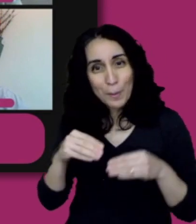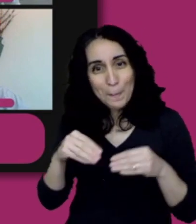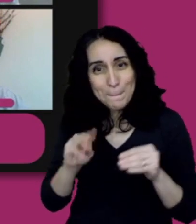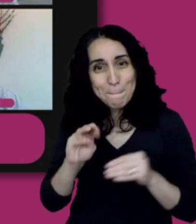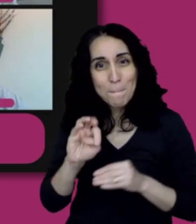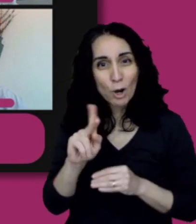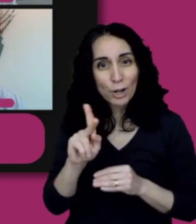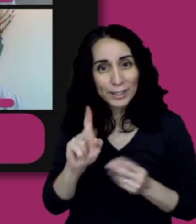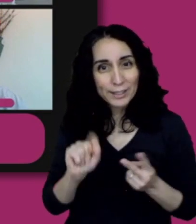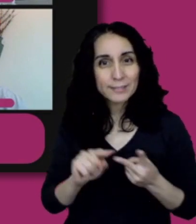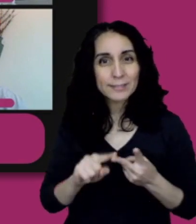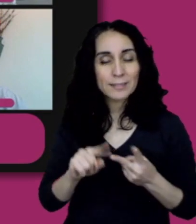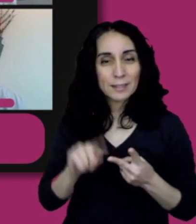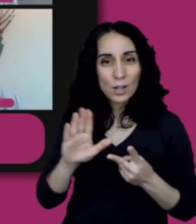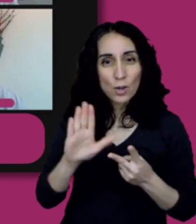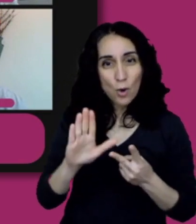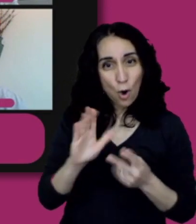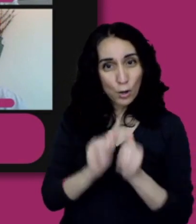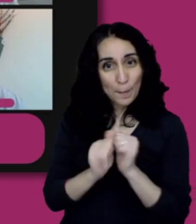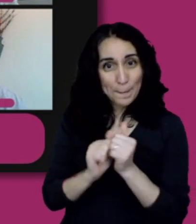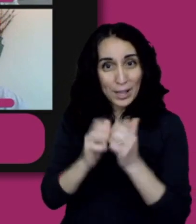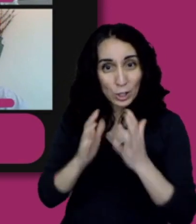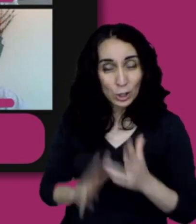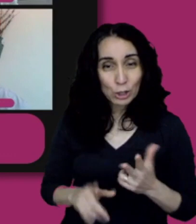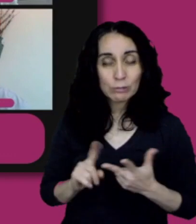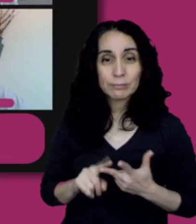at your market, understanding your competitors.